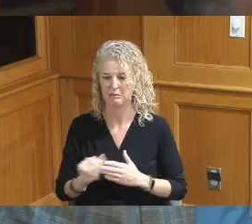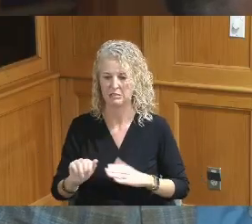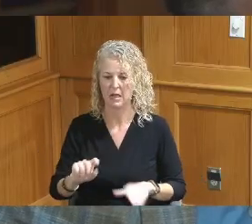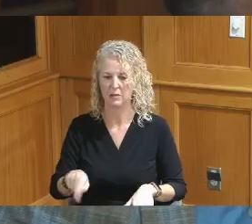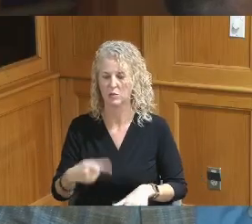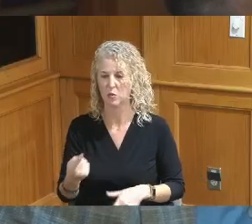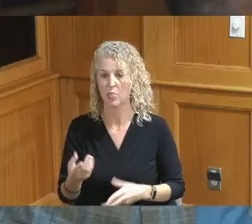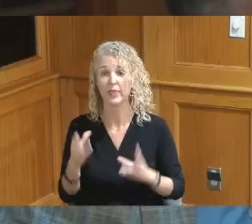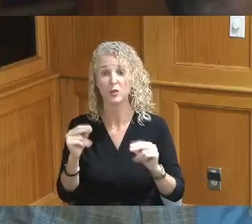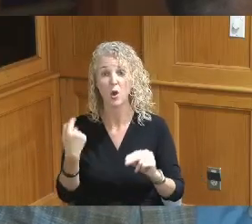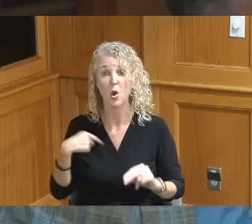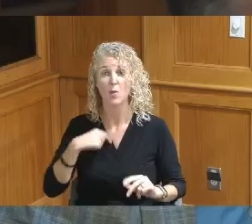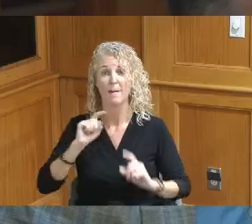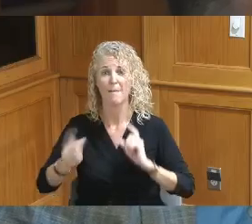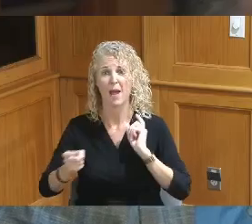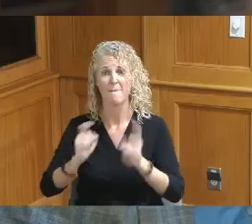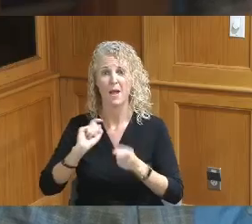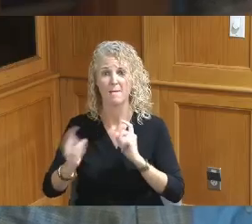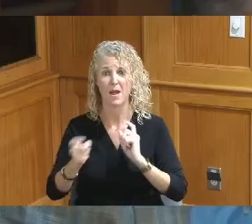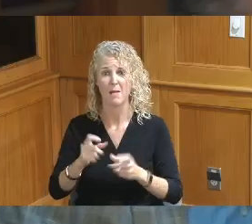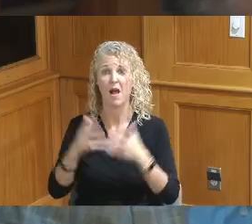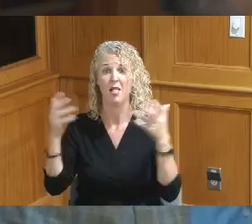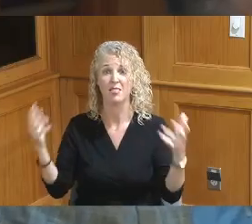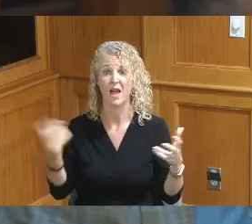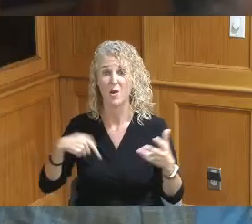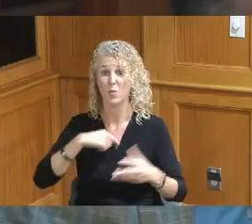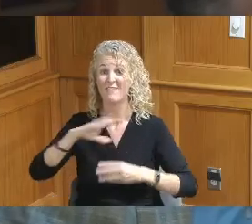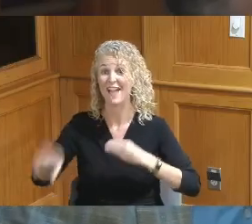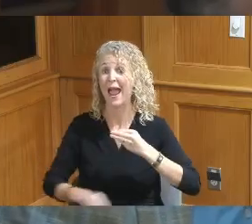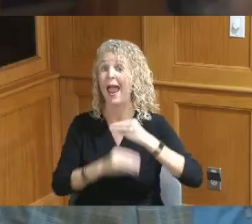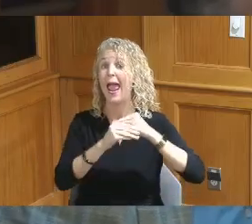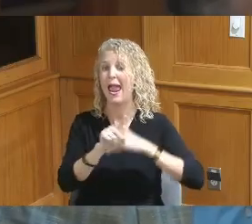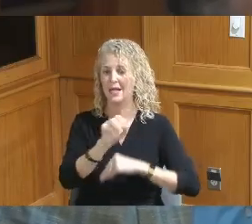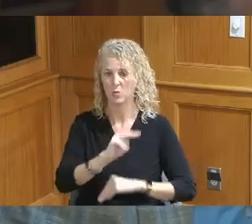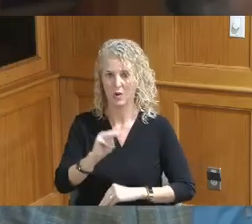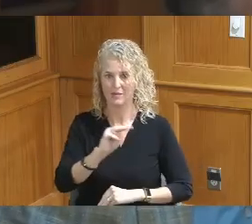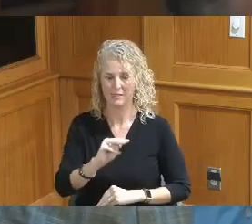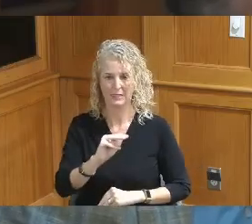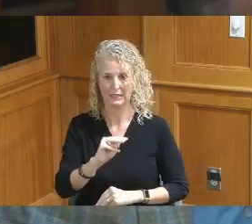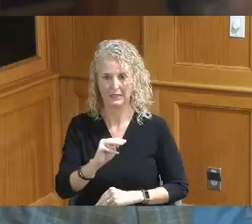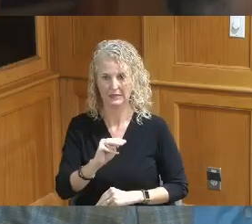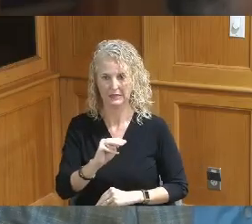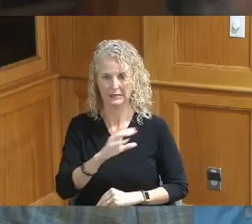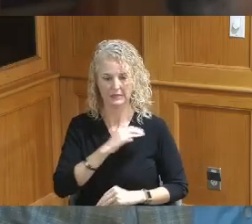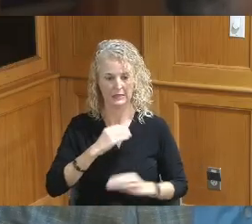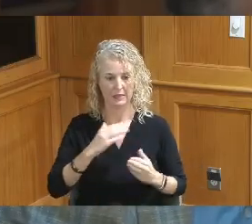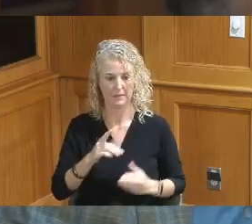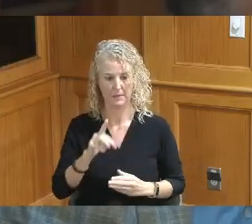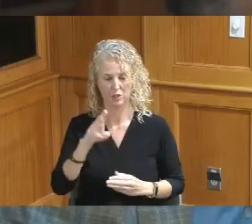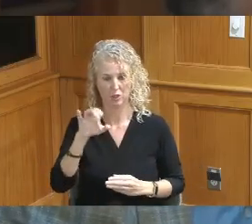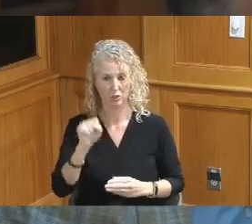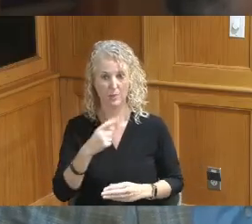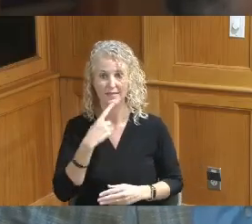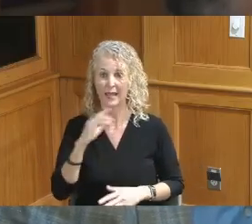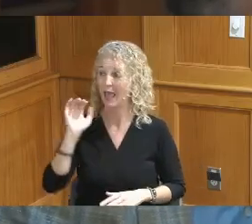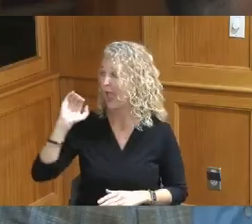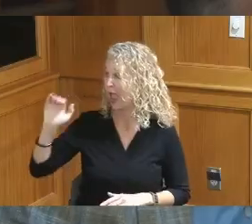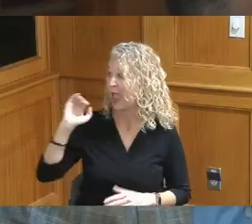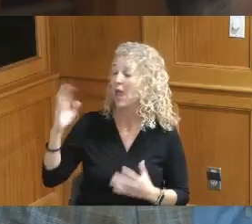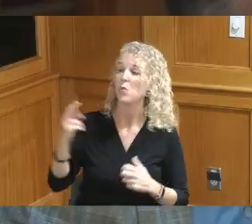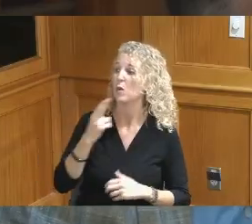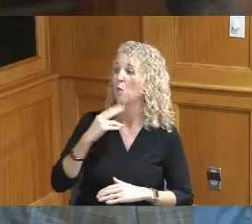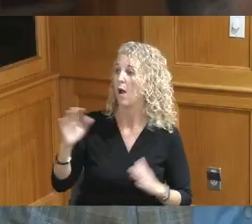No, we have given a lot. We added $1 million. Commissioner Dubas said, hey, we want to do